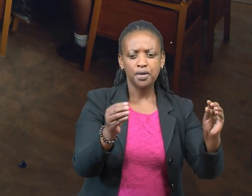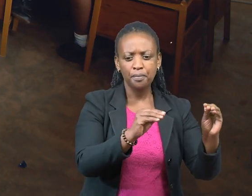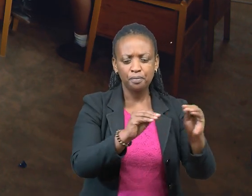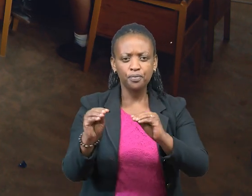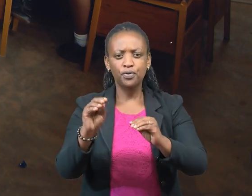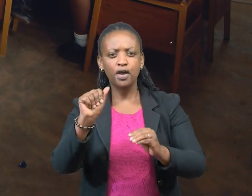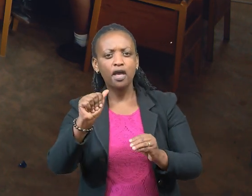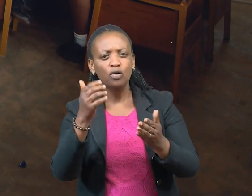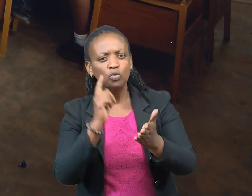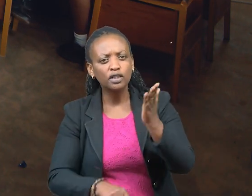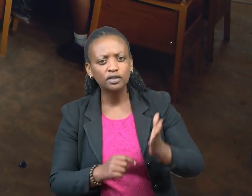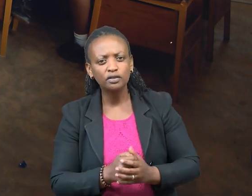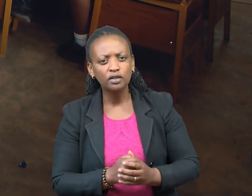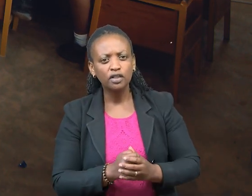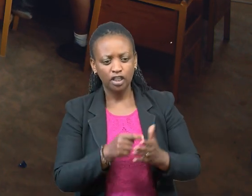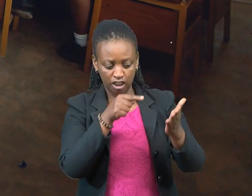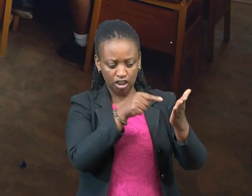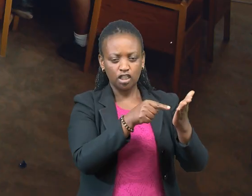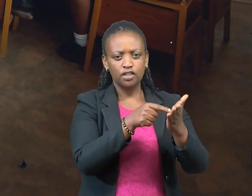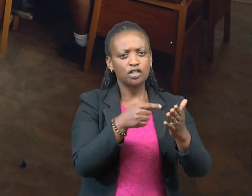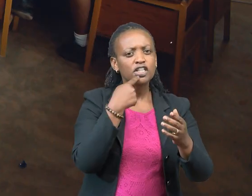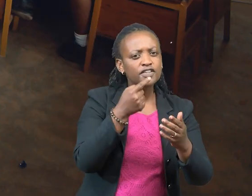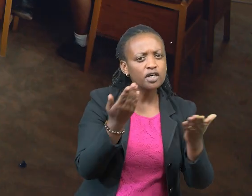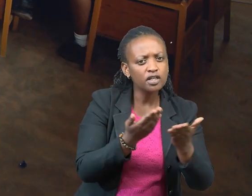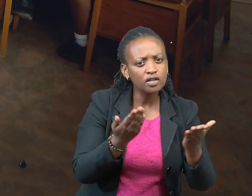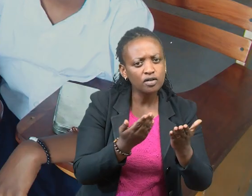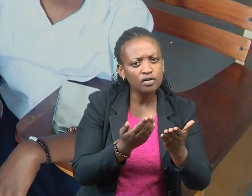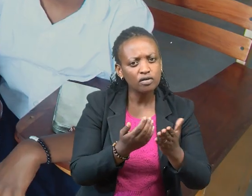A. A is this one, and we have said it is